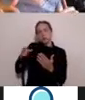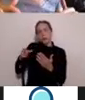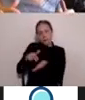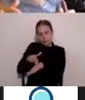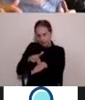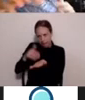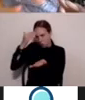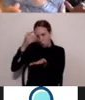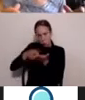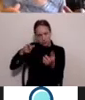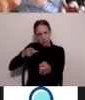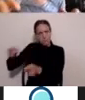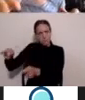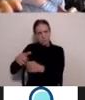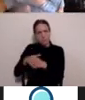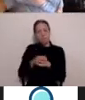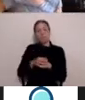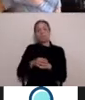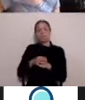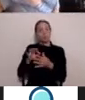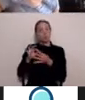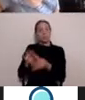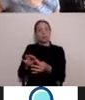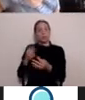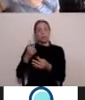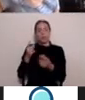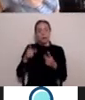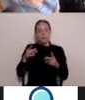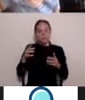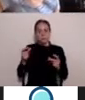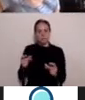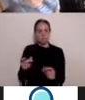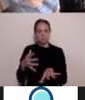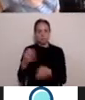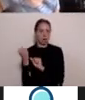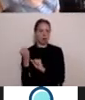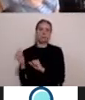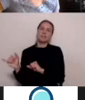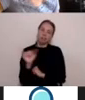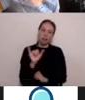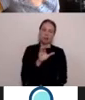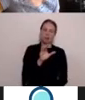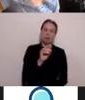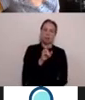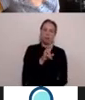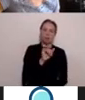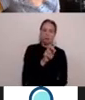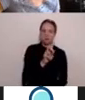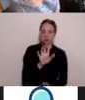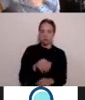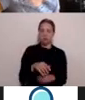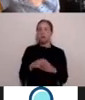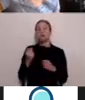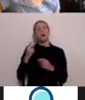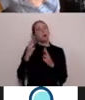in something that emerges so fast like COVID has. So I hope that that those relationships that have been formed